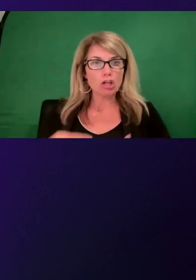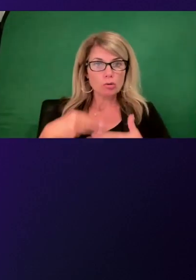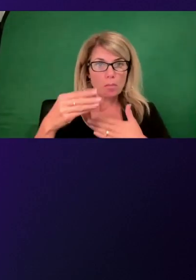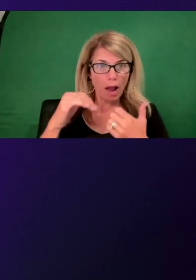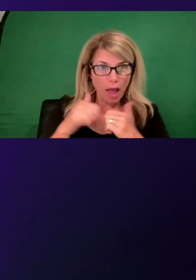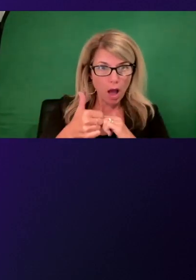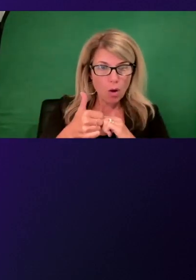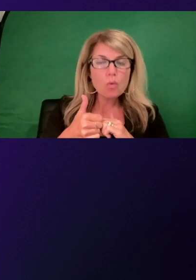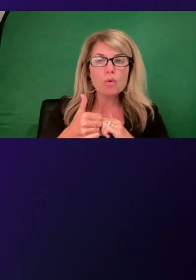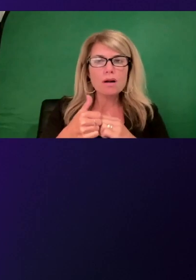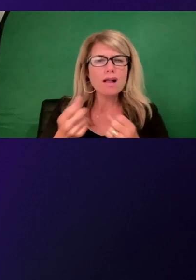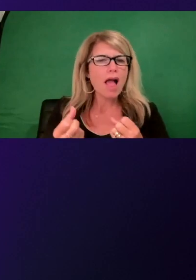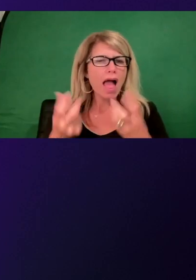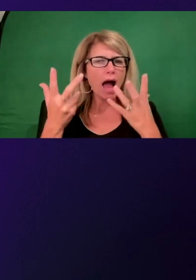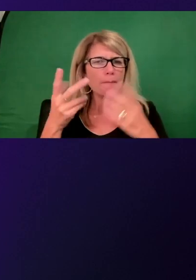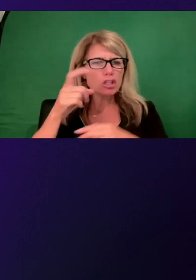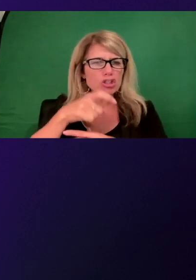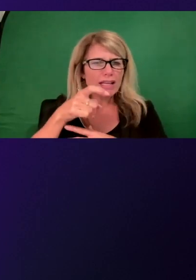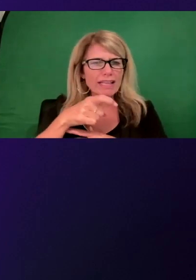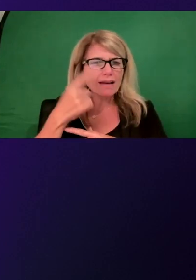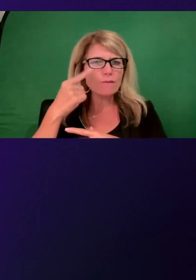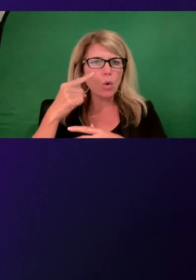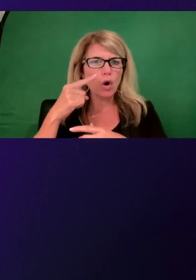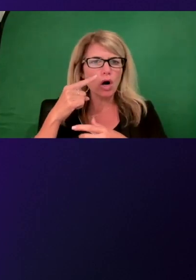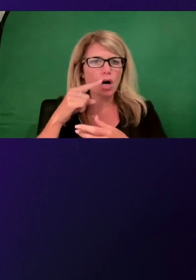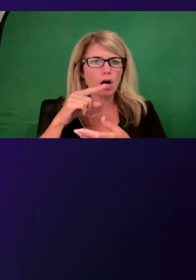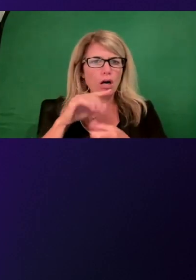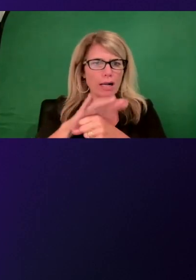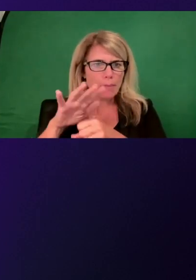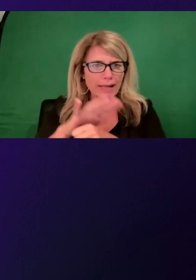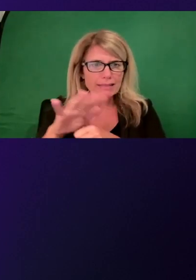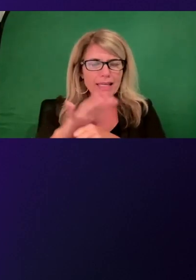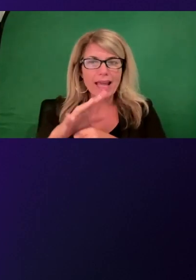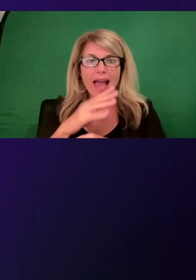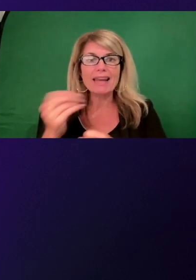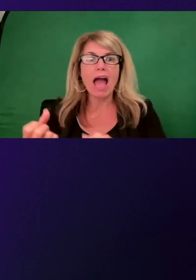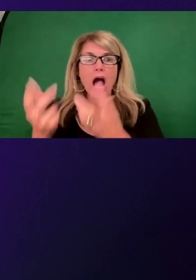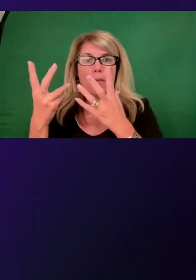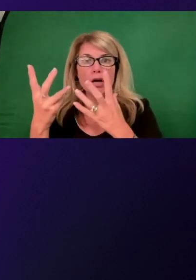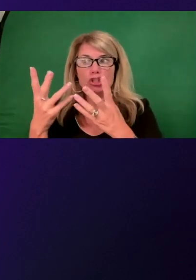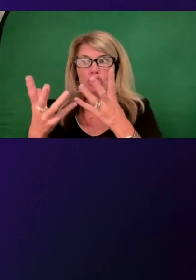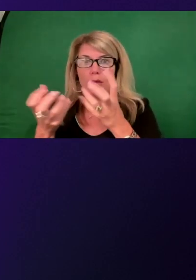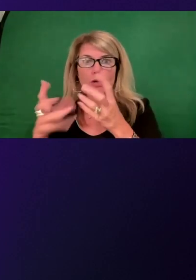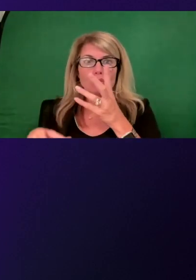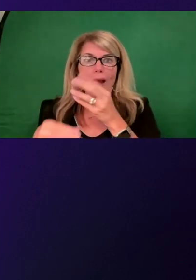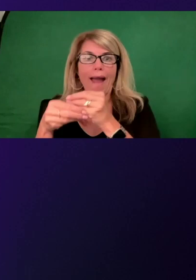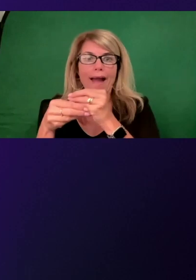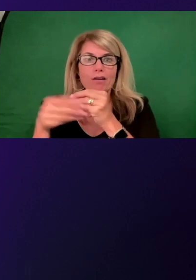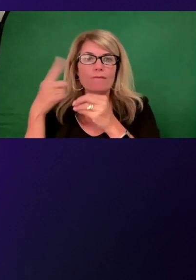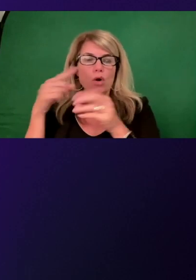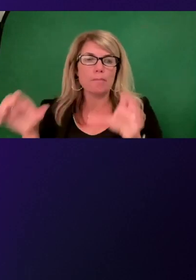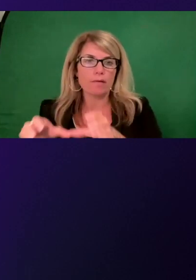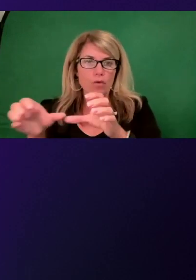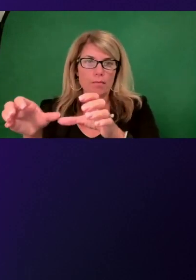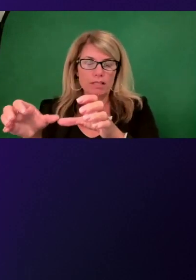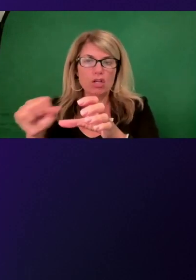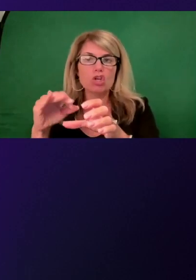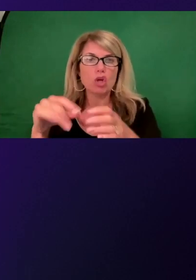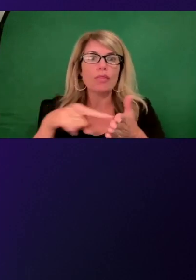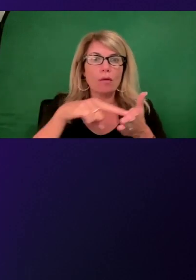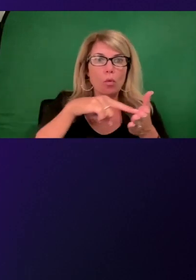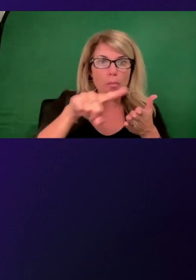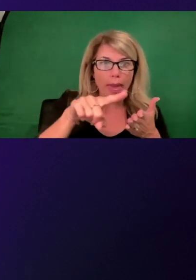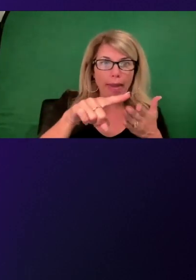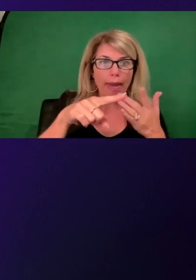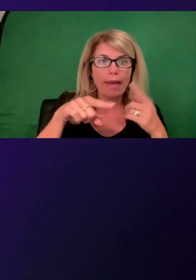how much they need as the capacity, and then how much performance they want to add on top of that. So they will pay as they want to go, so as